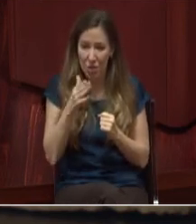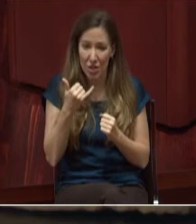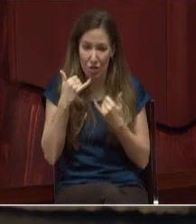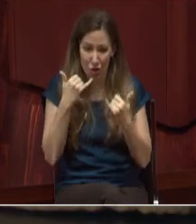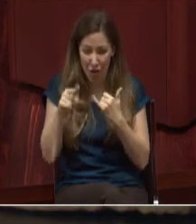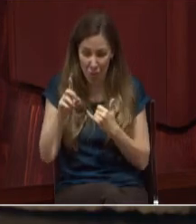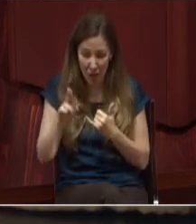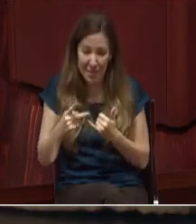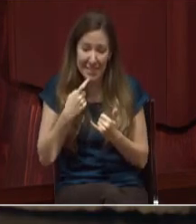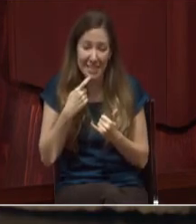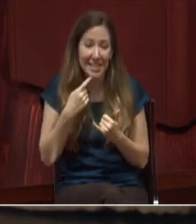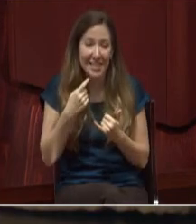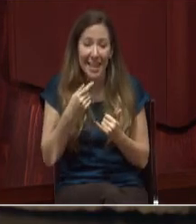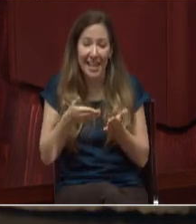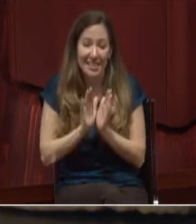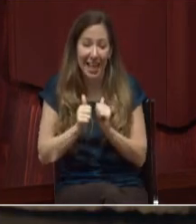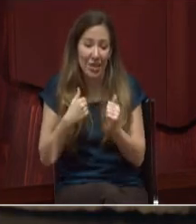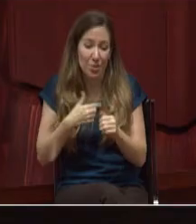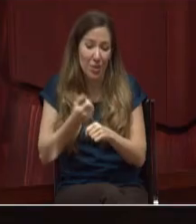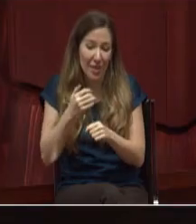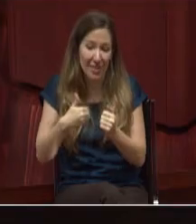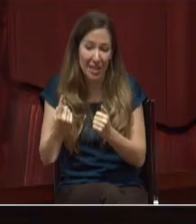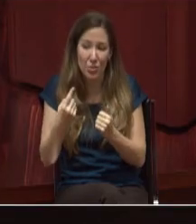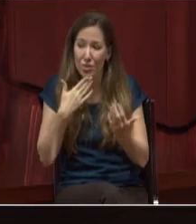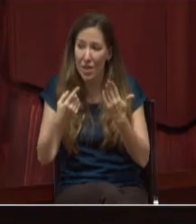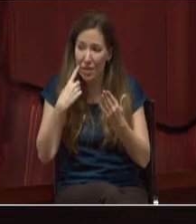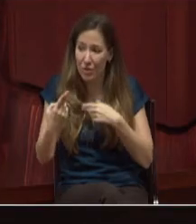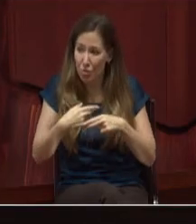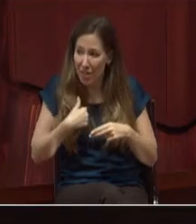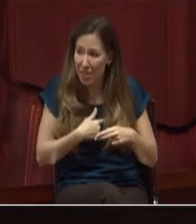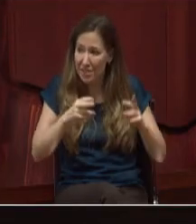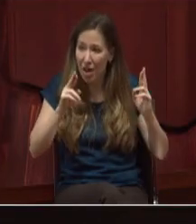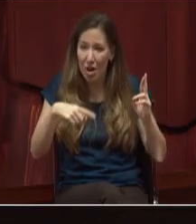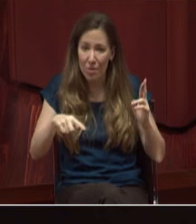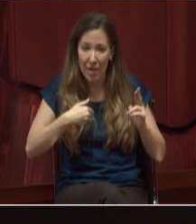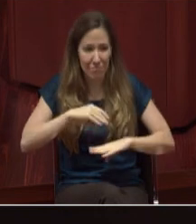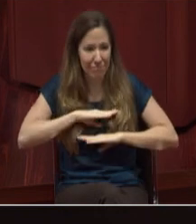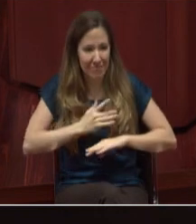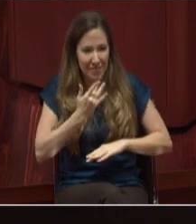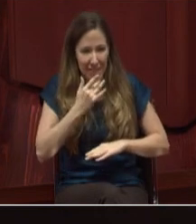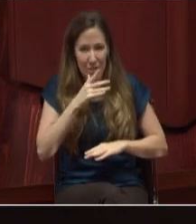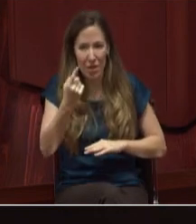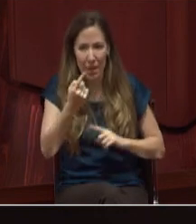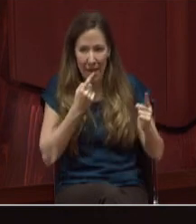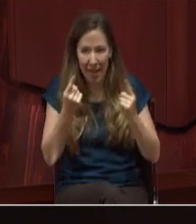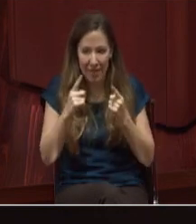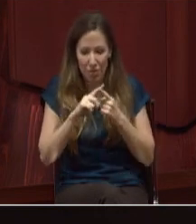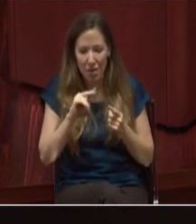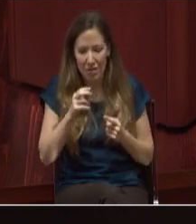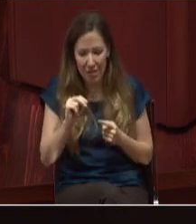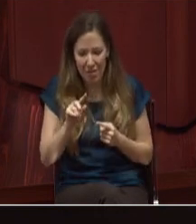the next one. Thank you so much for joining us. I hope this has given you a taste, and you come back to the subsequent Nixon